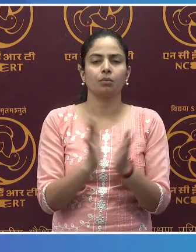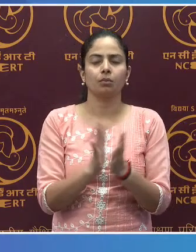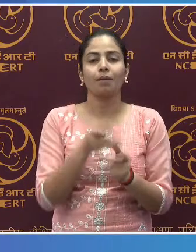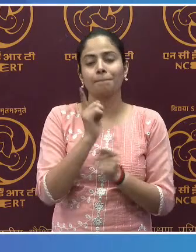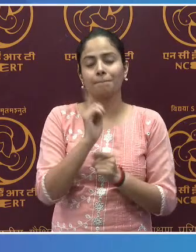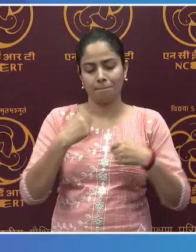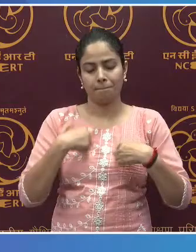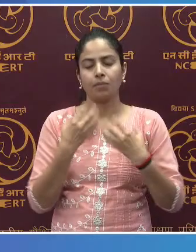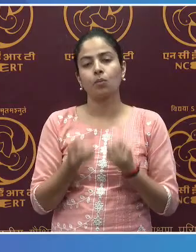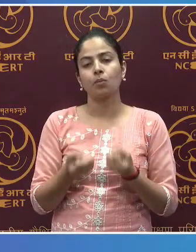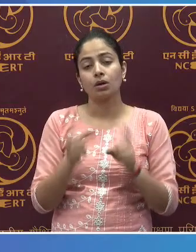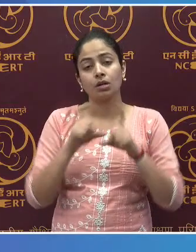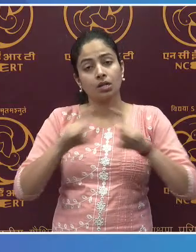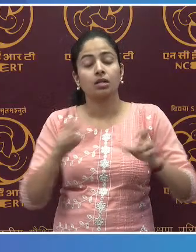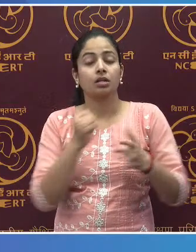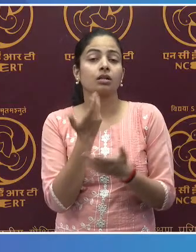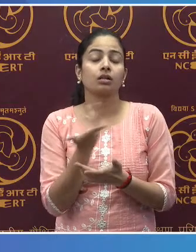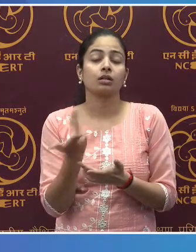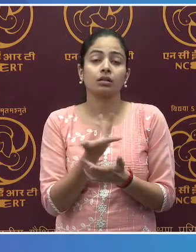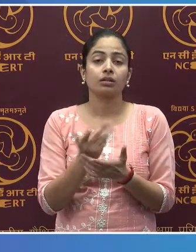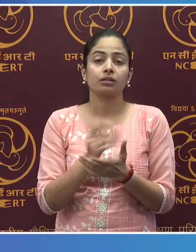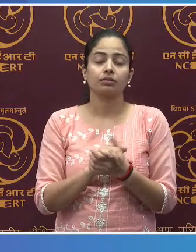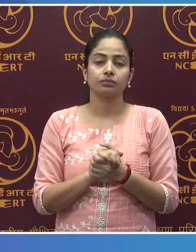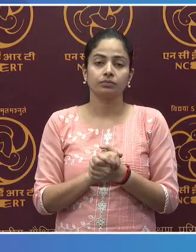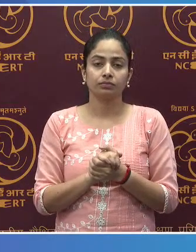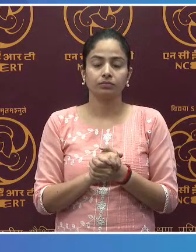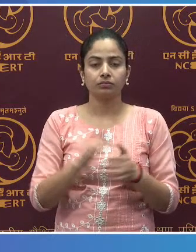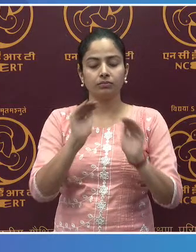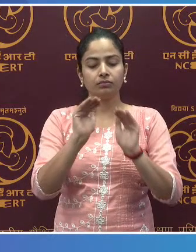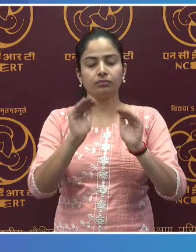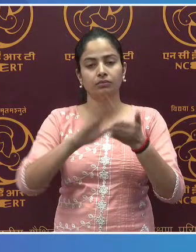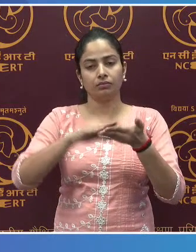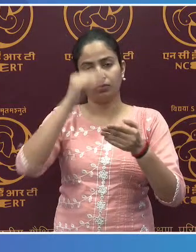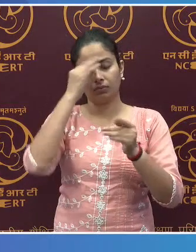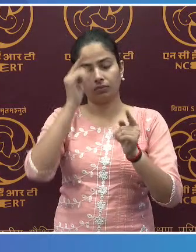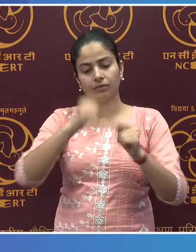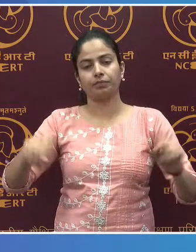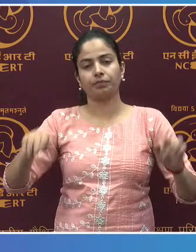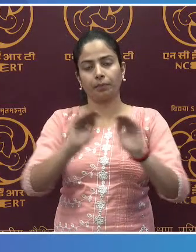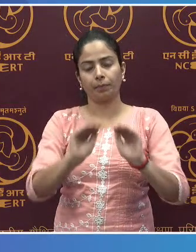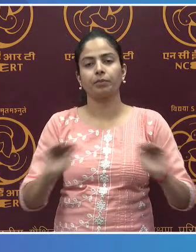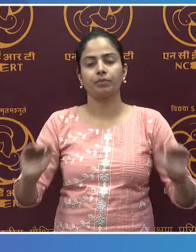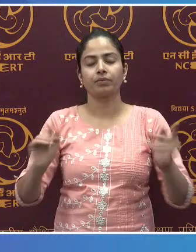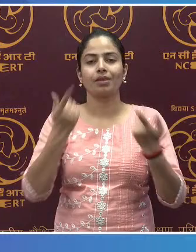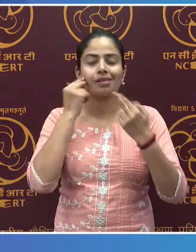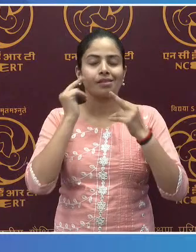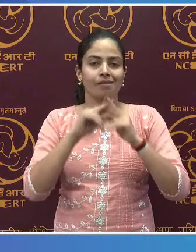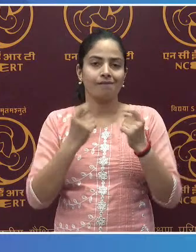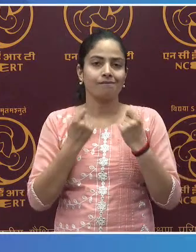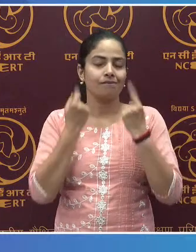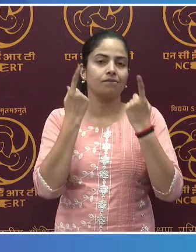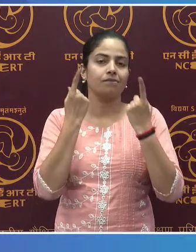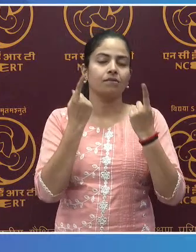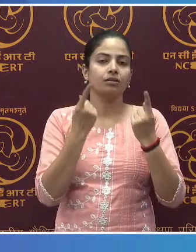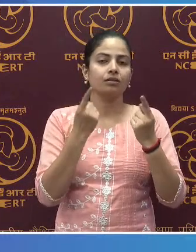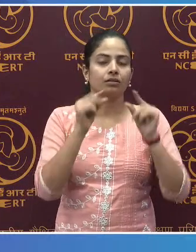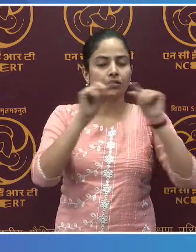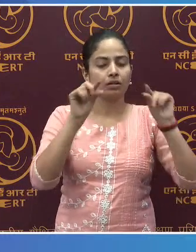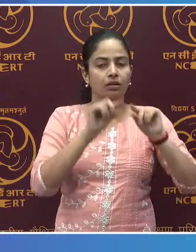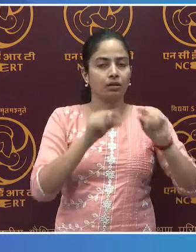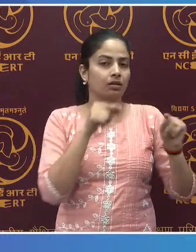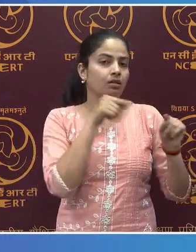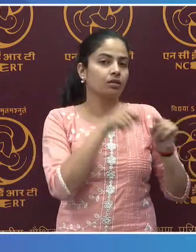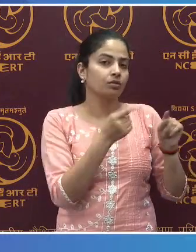But I want to make a clear very important thing here to the learner, that whether you understand the particular quote or